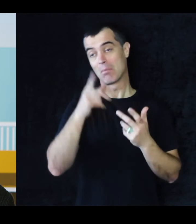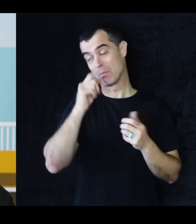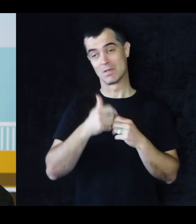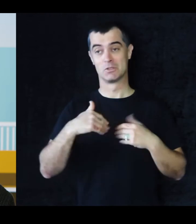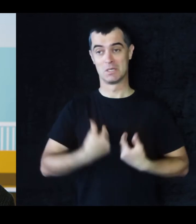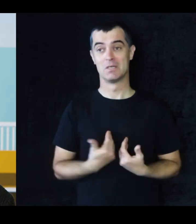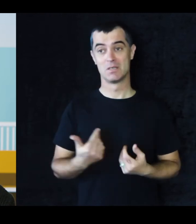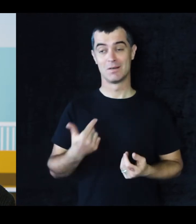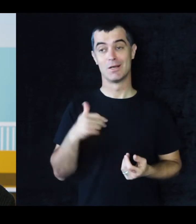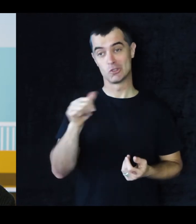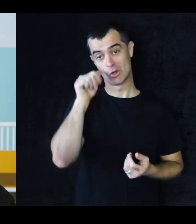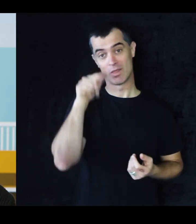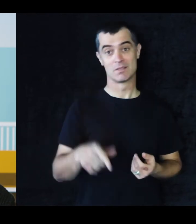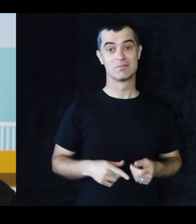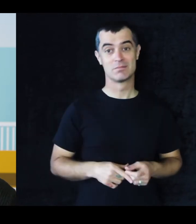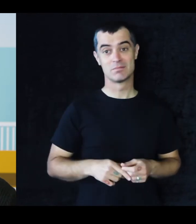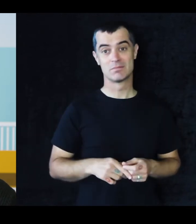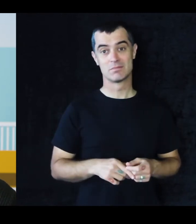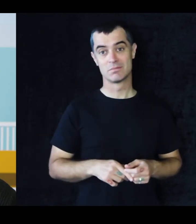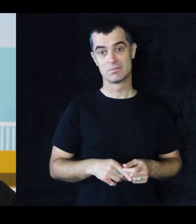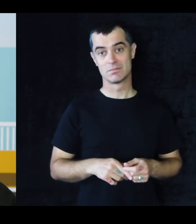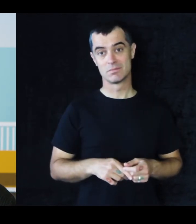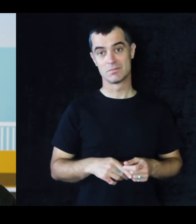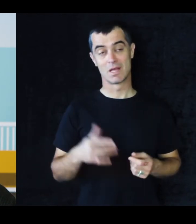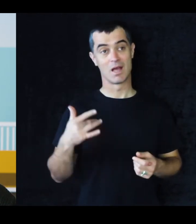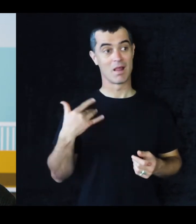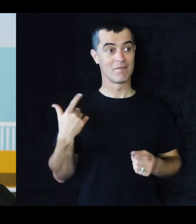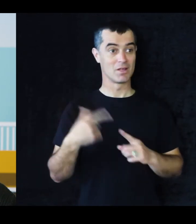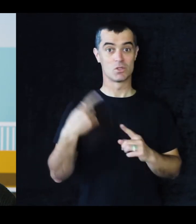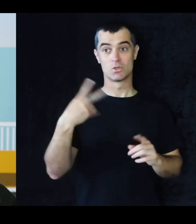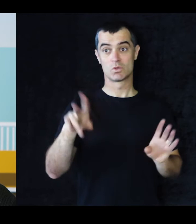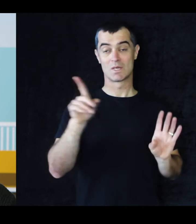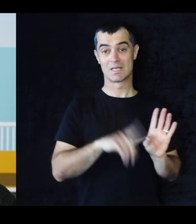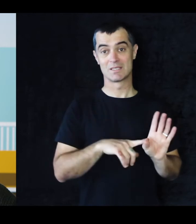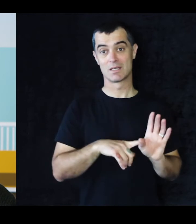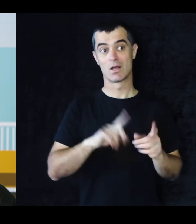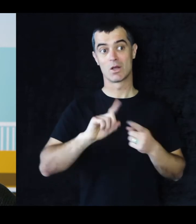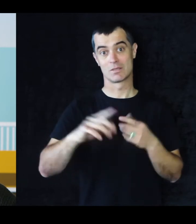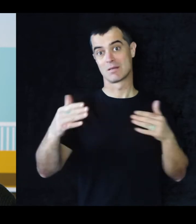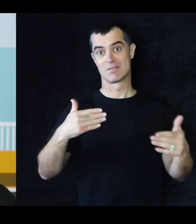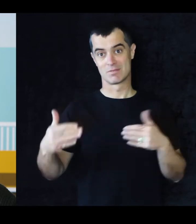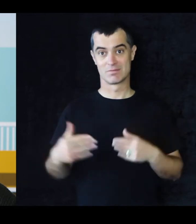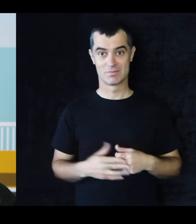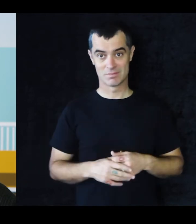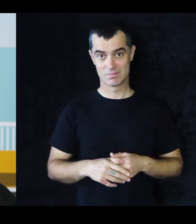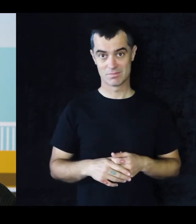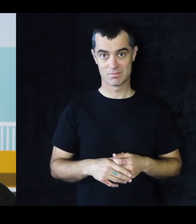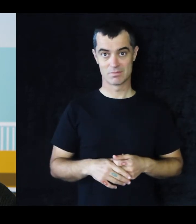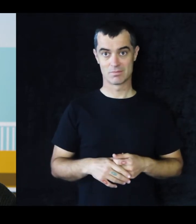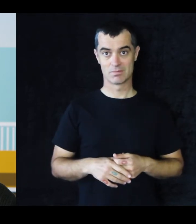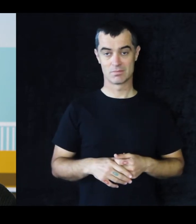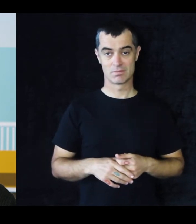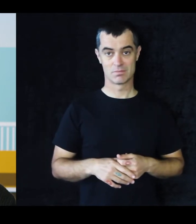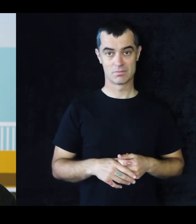Comparisons are tiring. I should know that. I've lived the last 20 years in constant